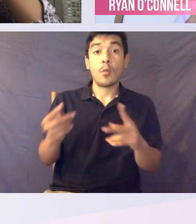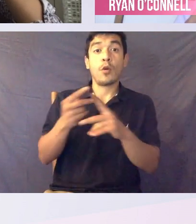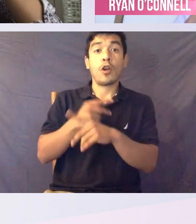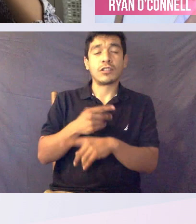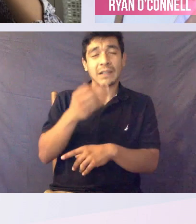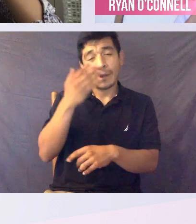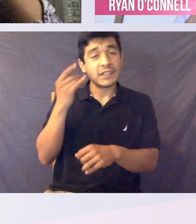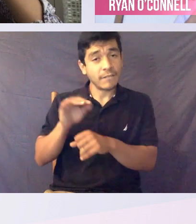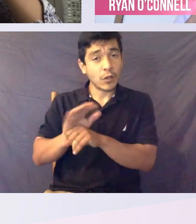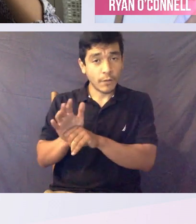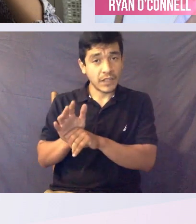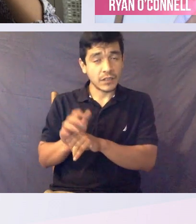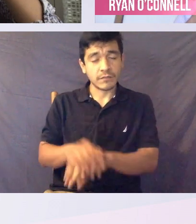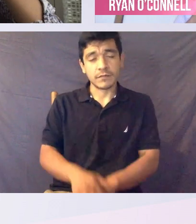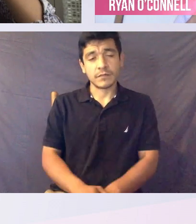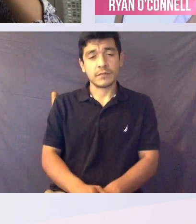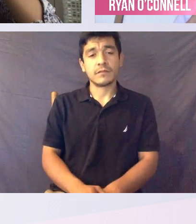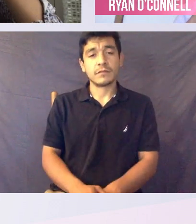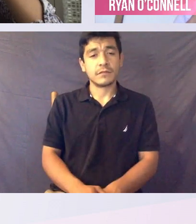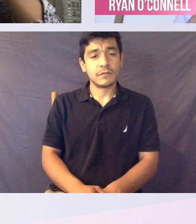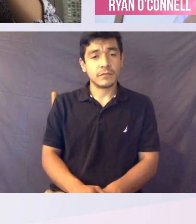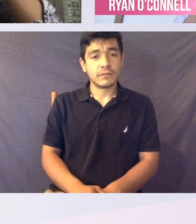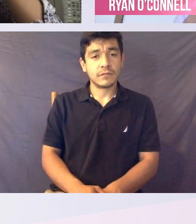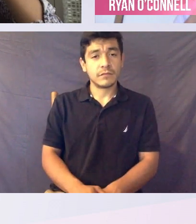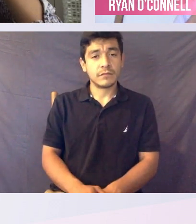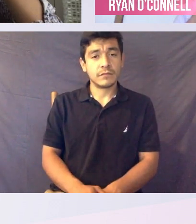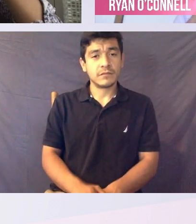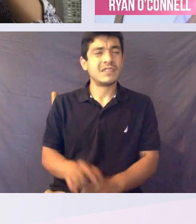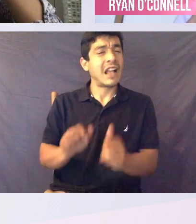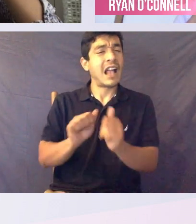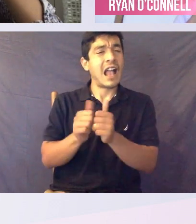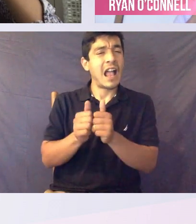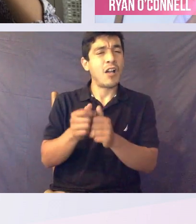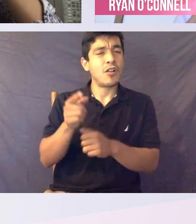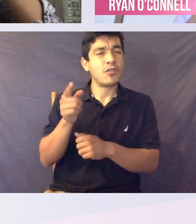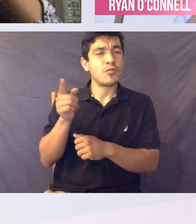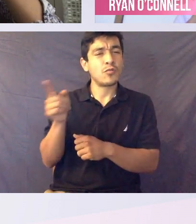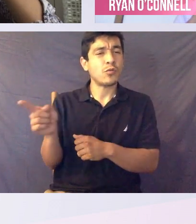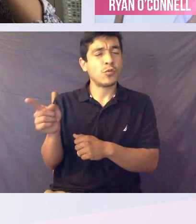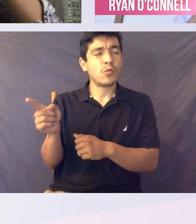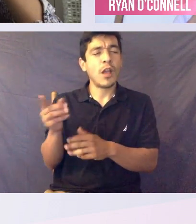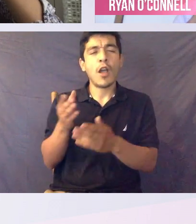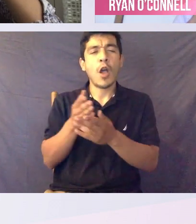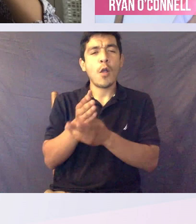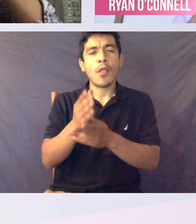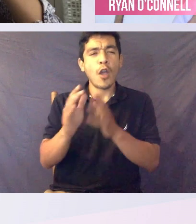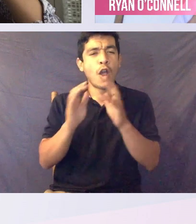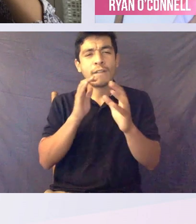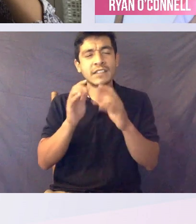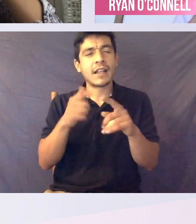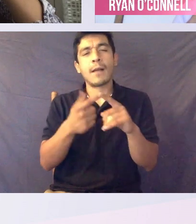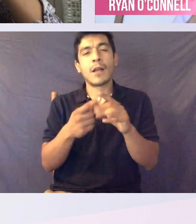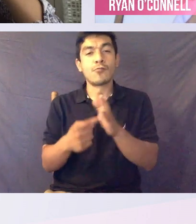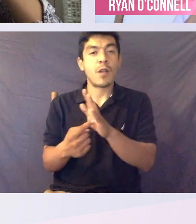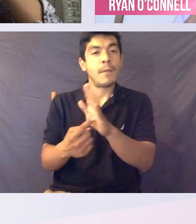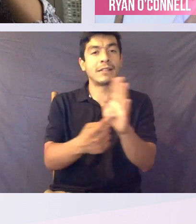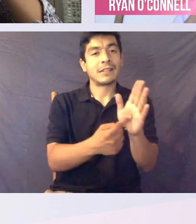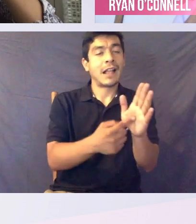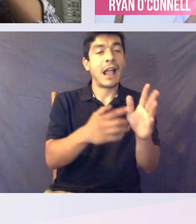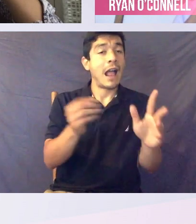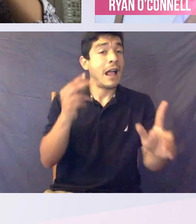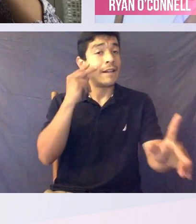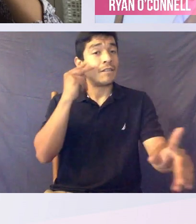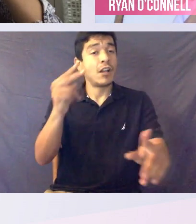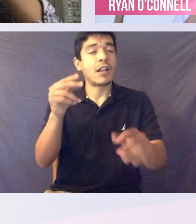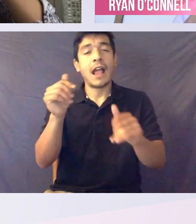much as a result of the pandemic. How do you navigate conversations about representation and visibility as an actor on these